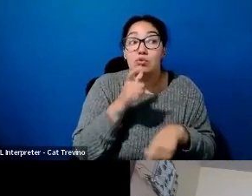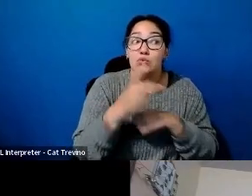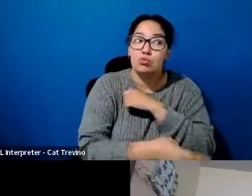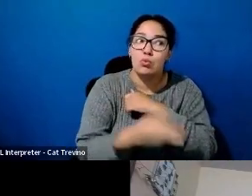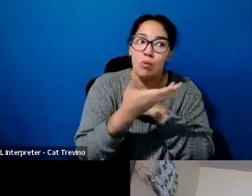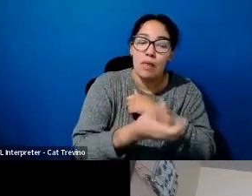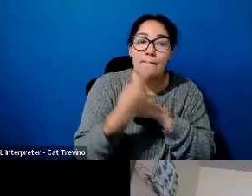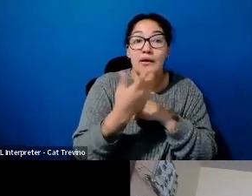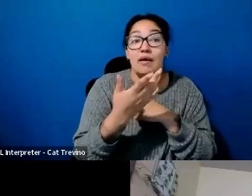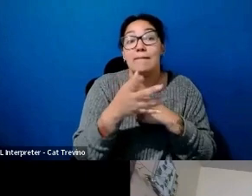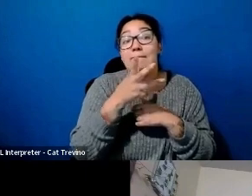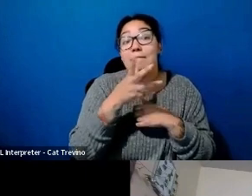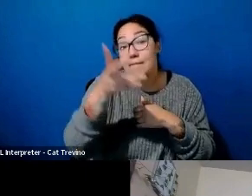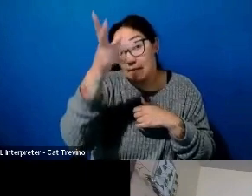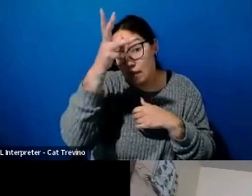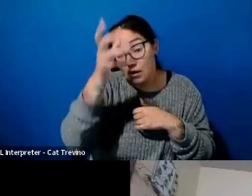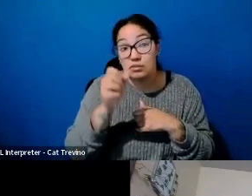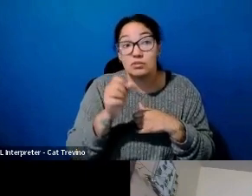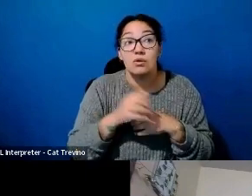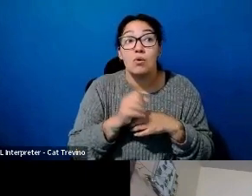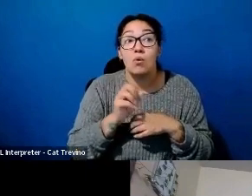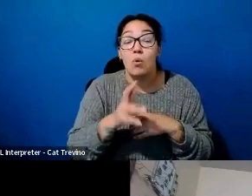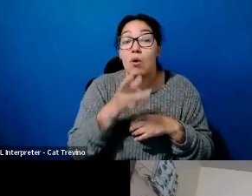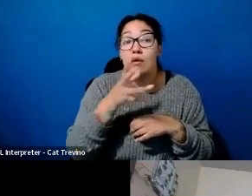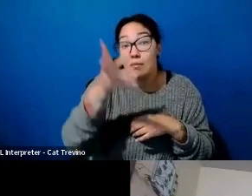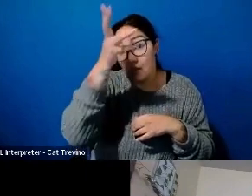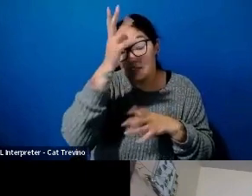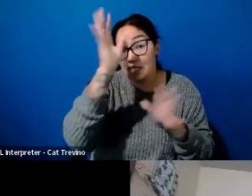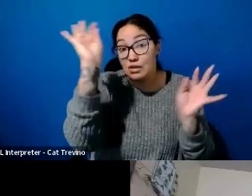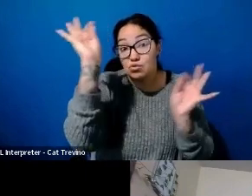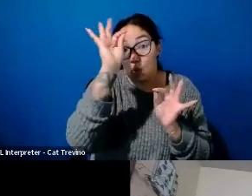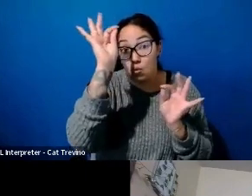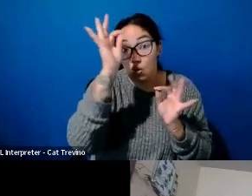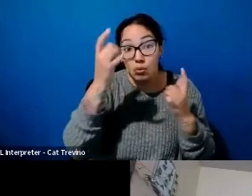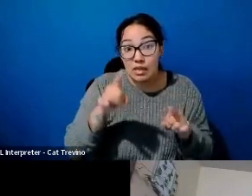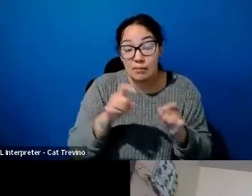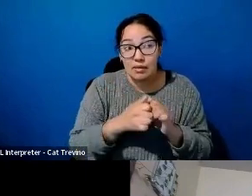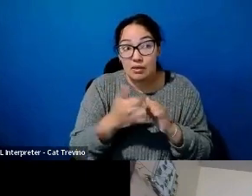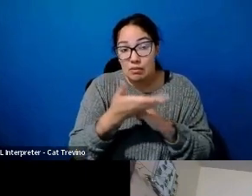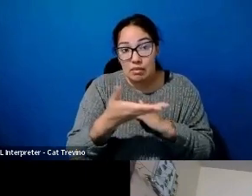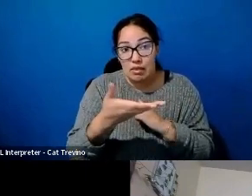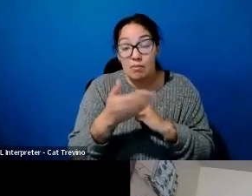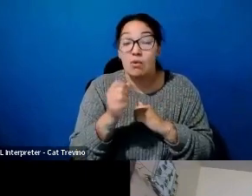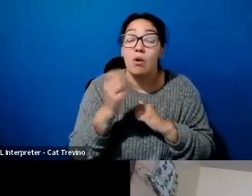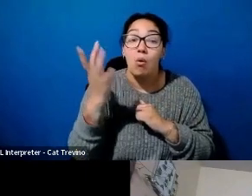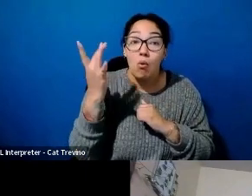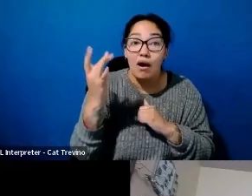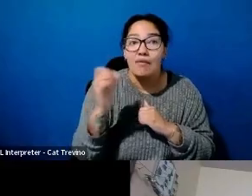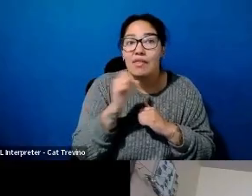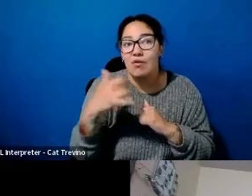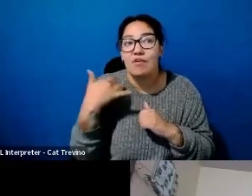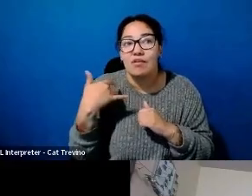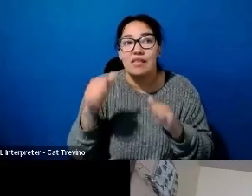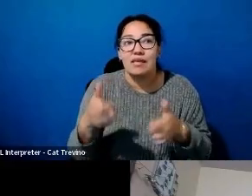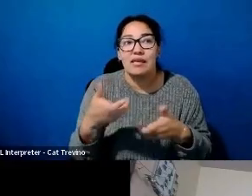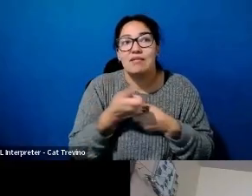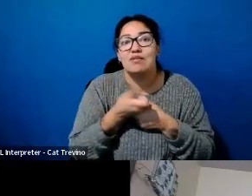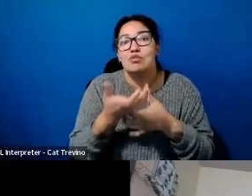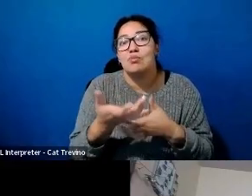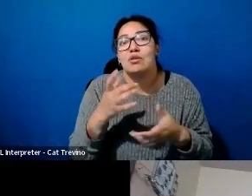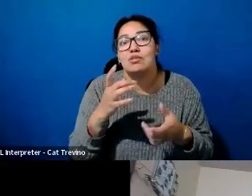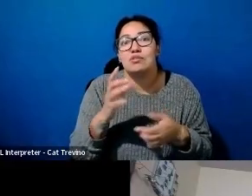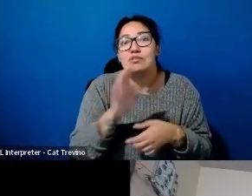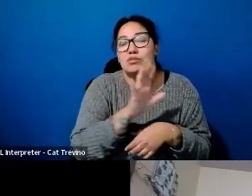with their parents, and potentially with parents who don't know what's going on with them because they don't feel like they can talk to